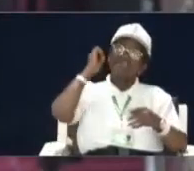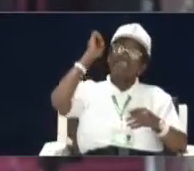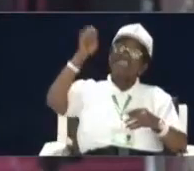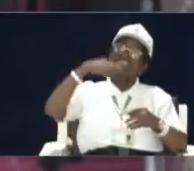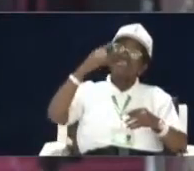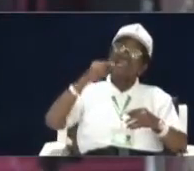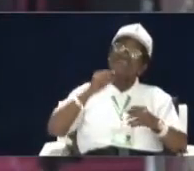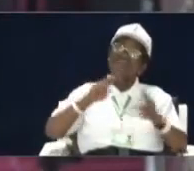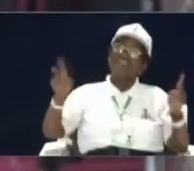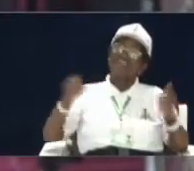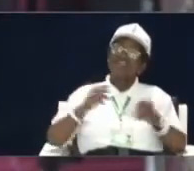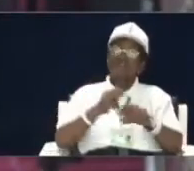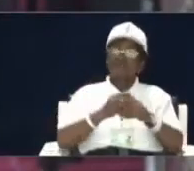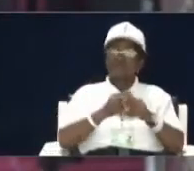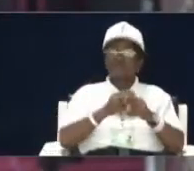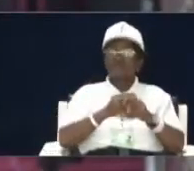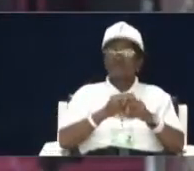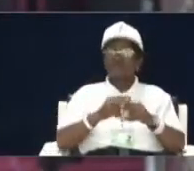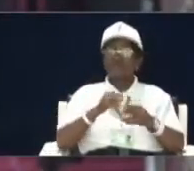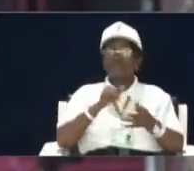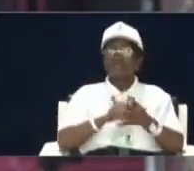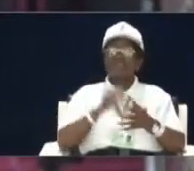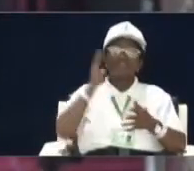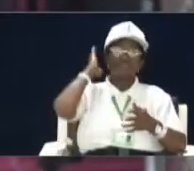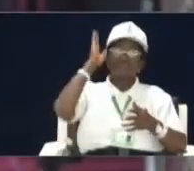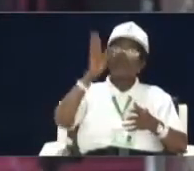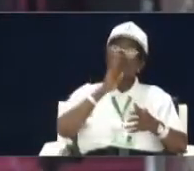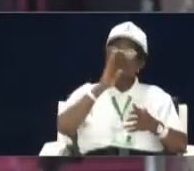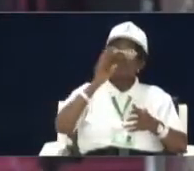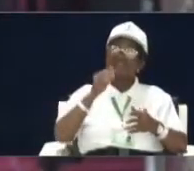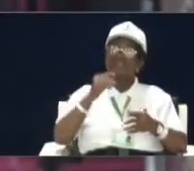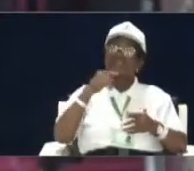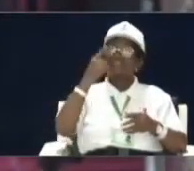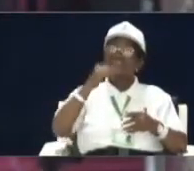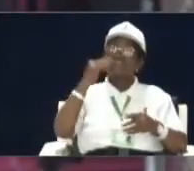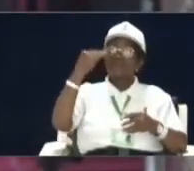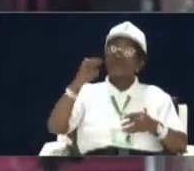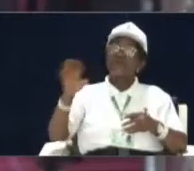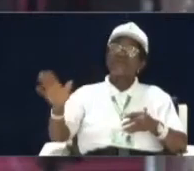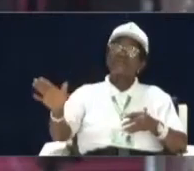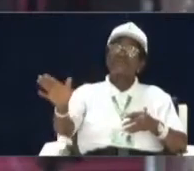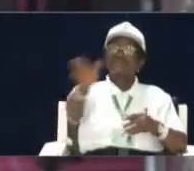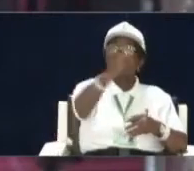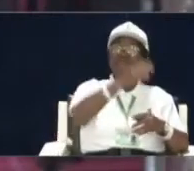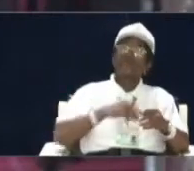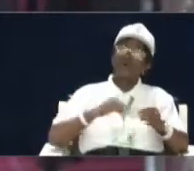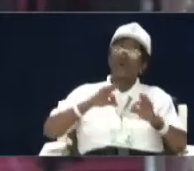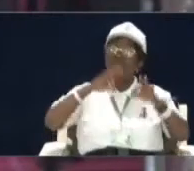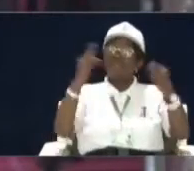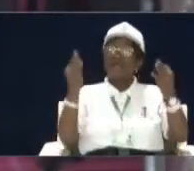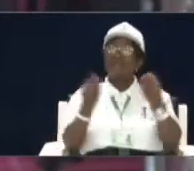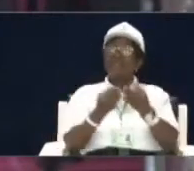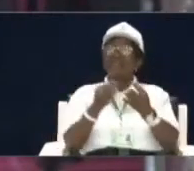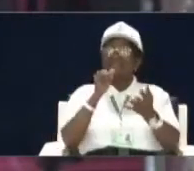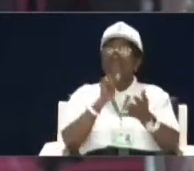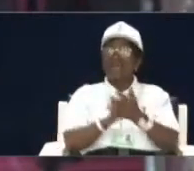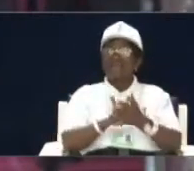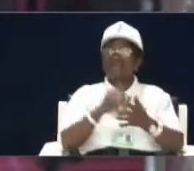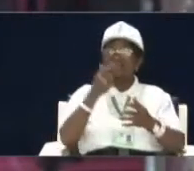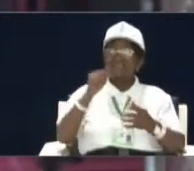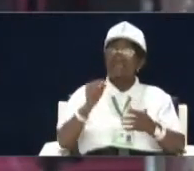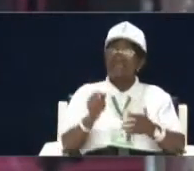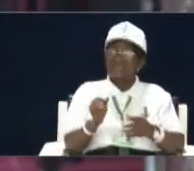soon, it will be said of your family that the few had